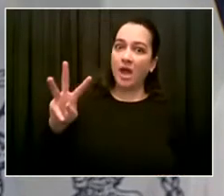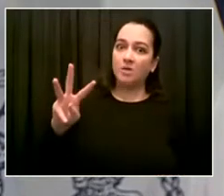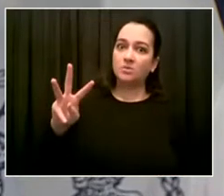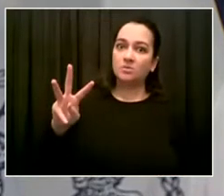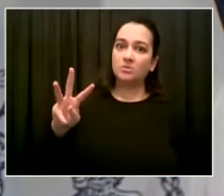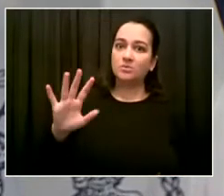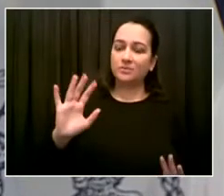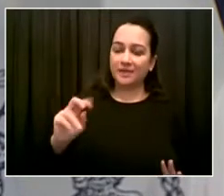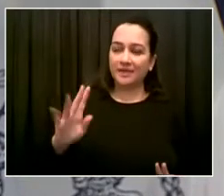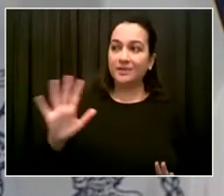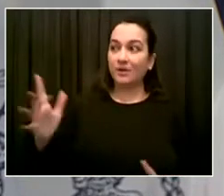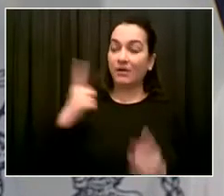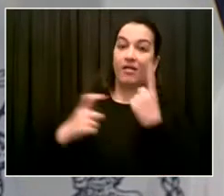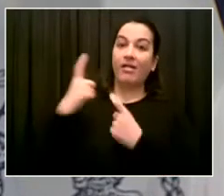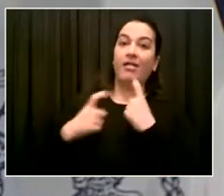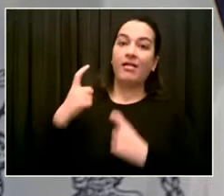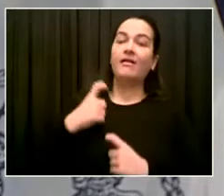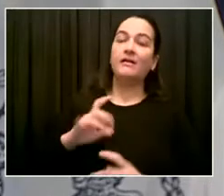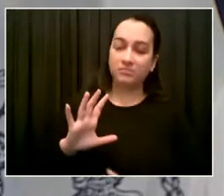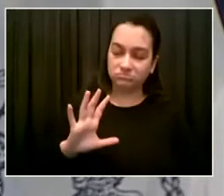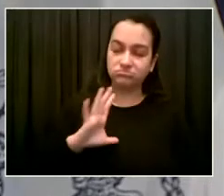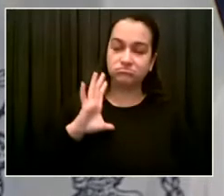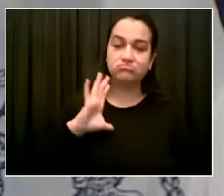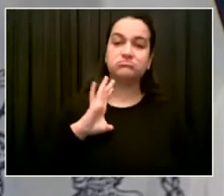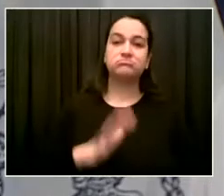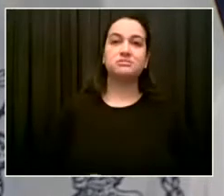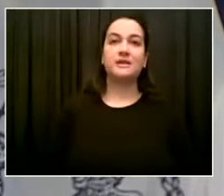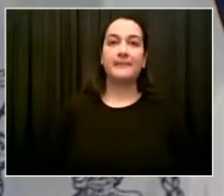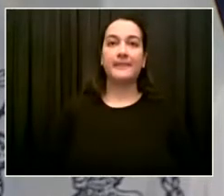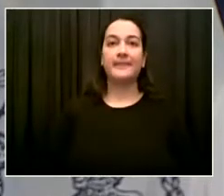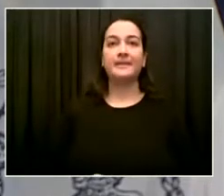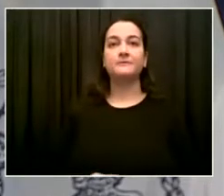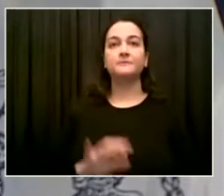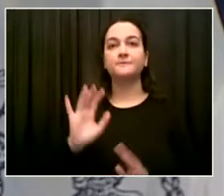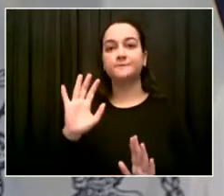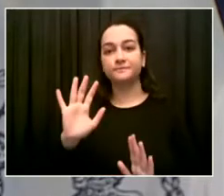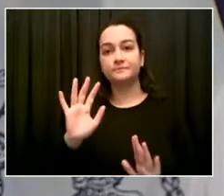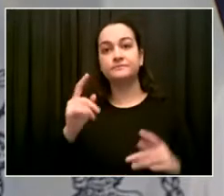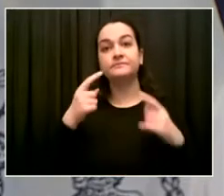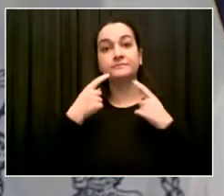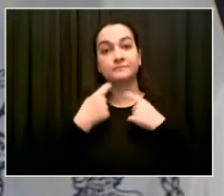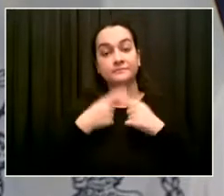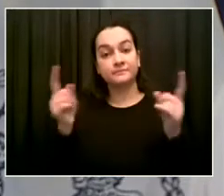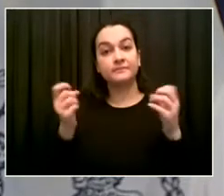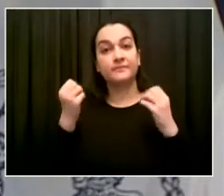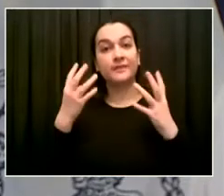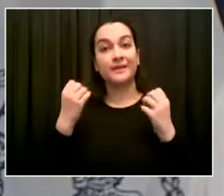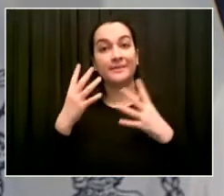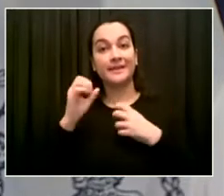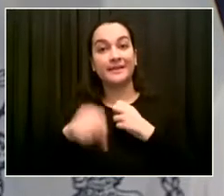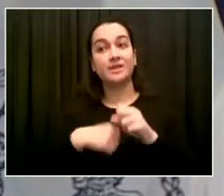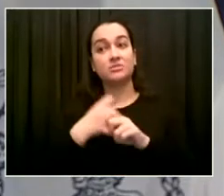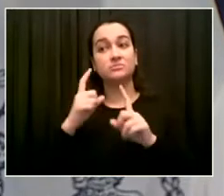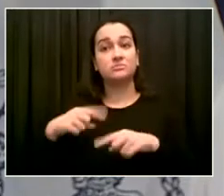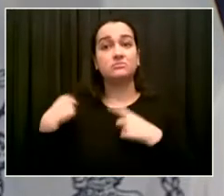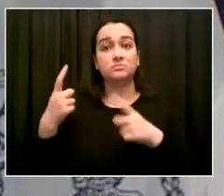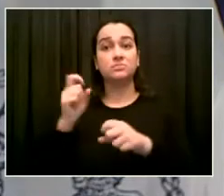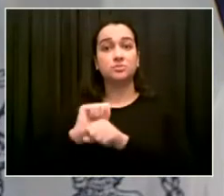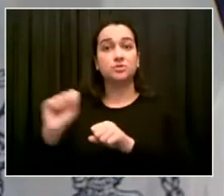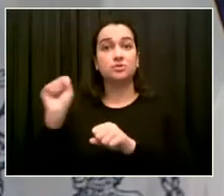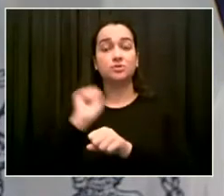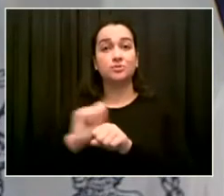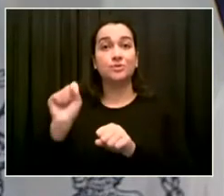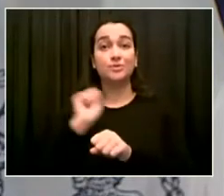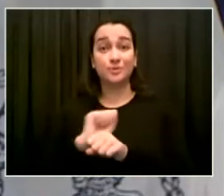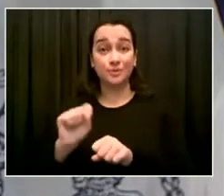for years worked very hard to shed light on the fact that the state runs